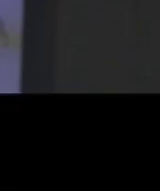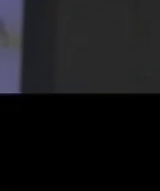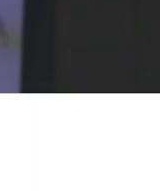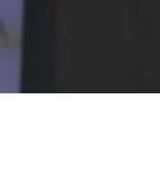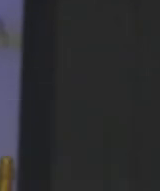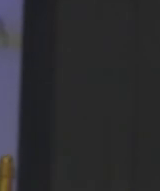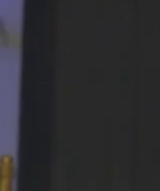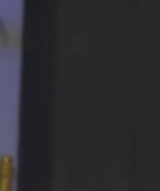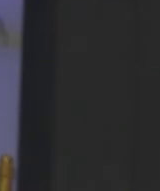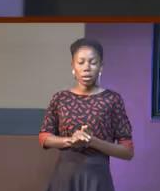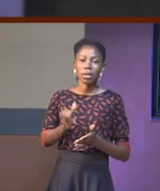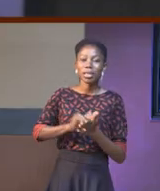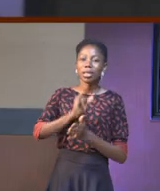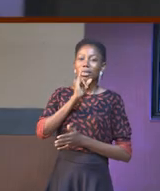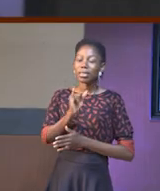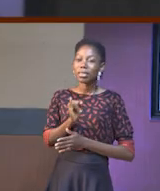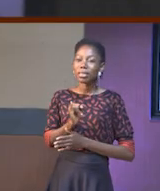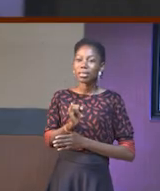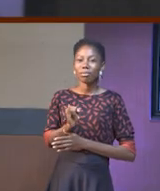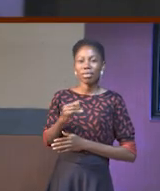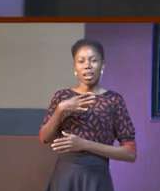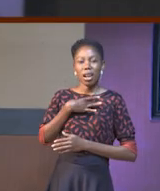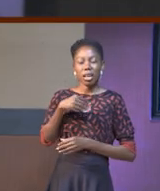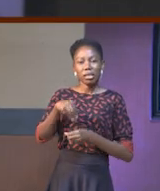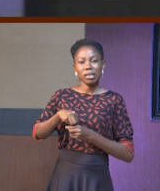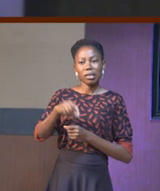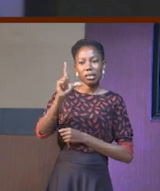that? That was